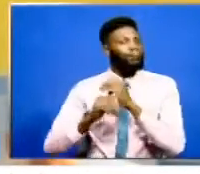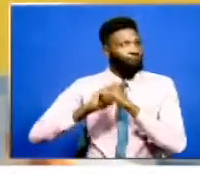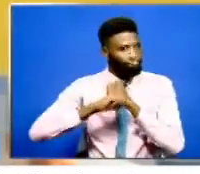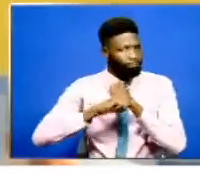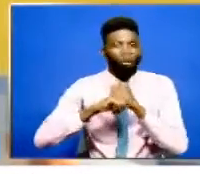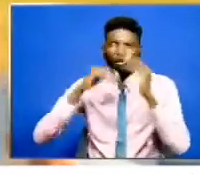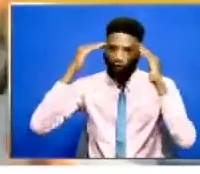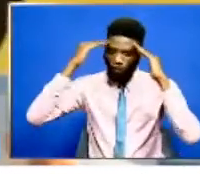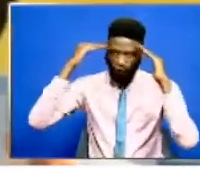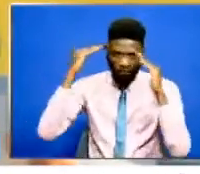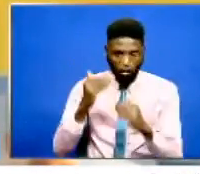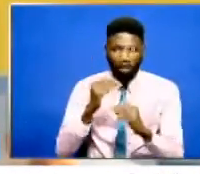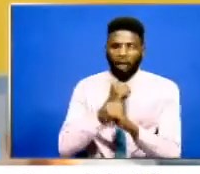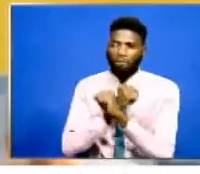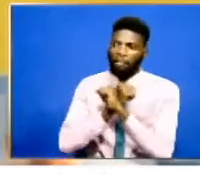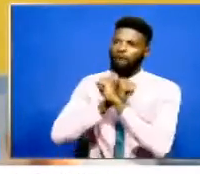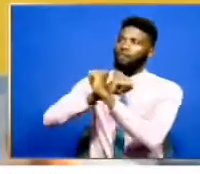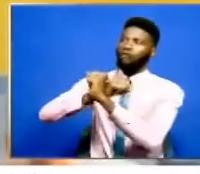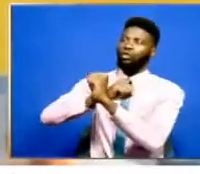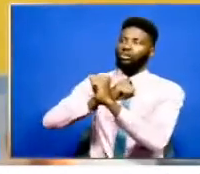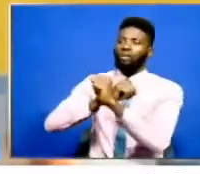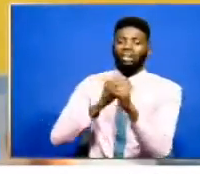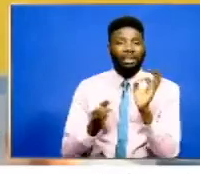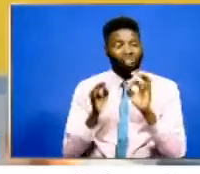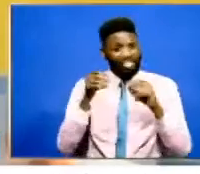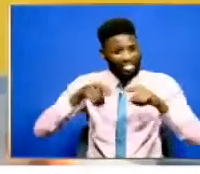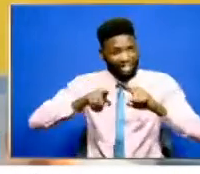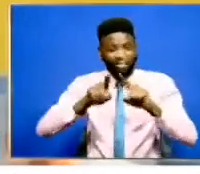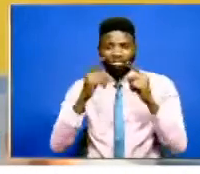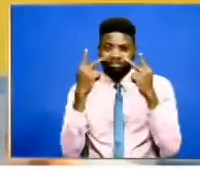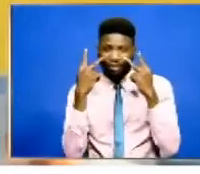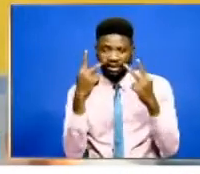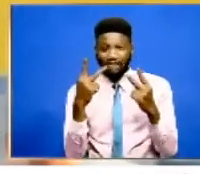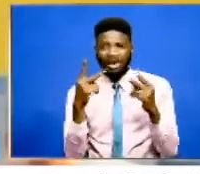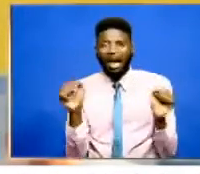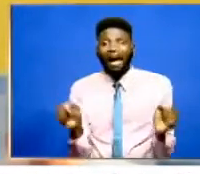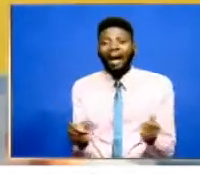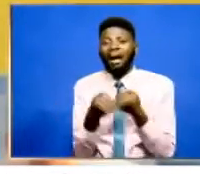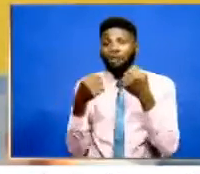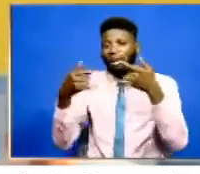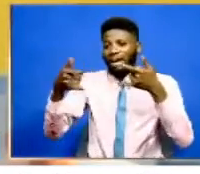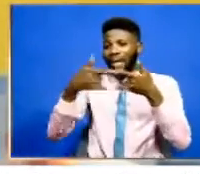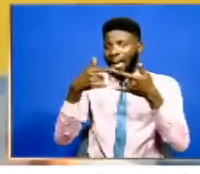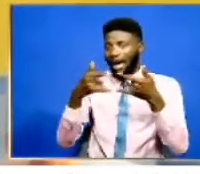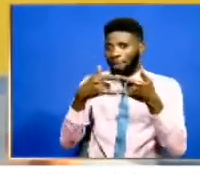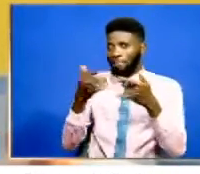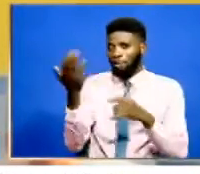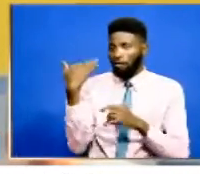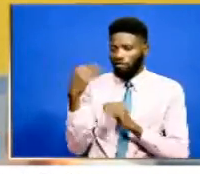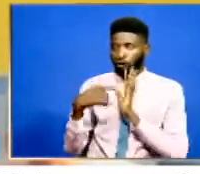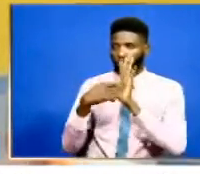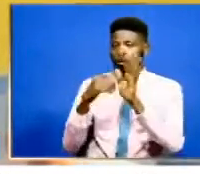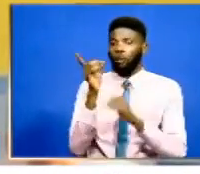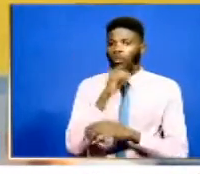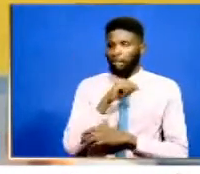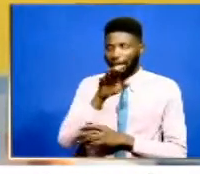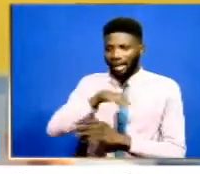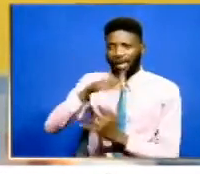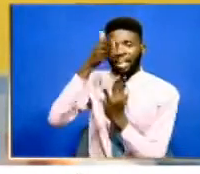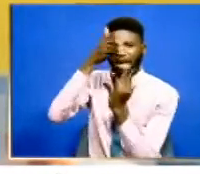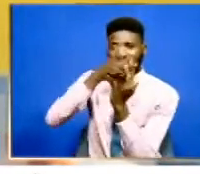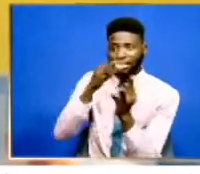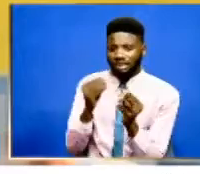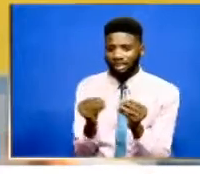level. Therefore, if you looked at the gap that was here, for example, the issue of intervention,